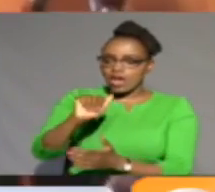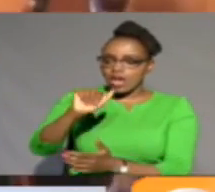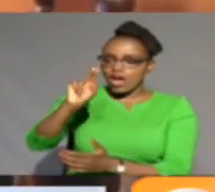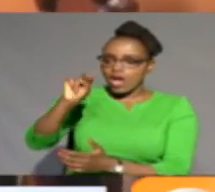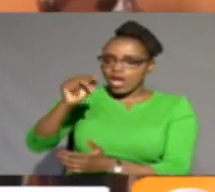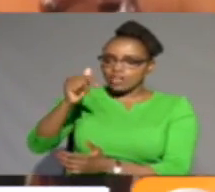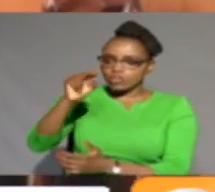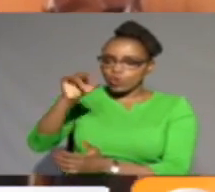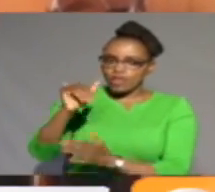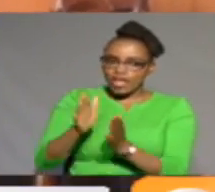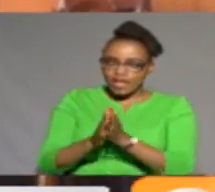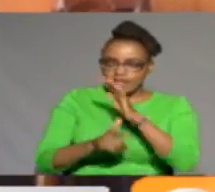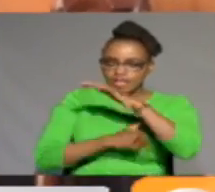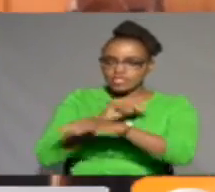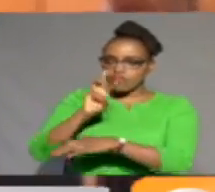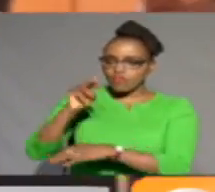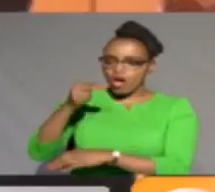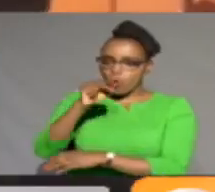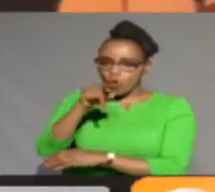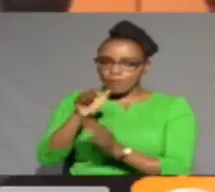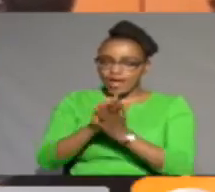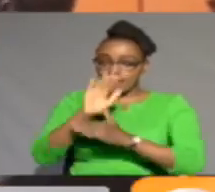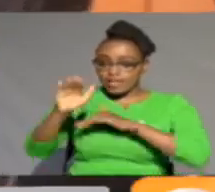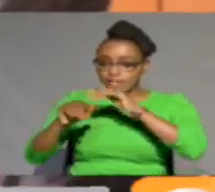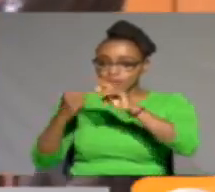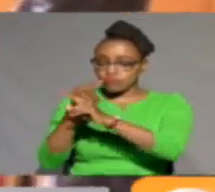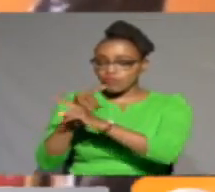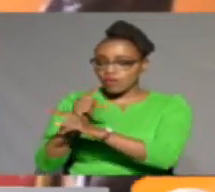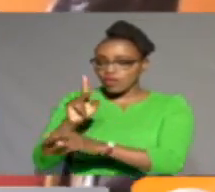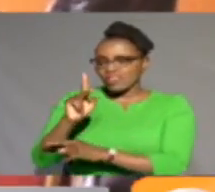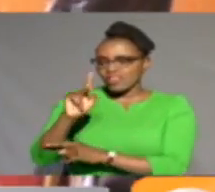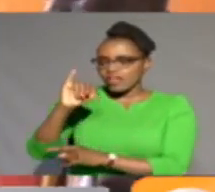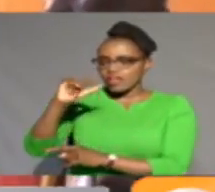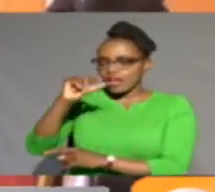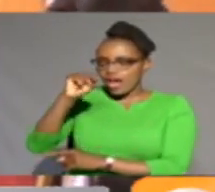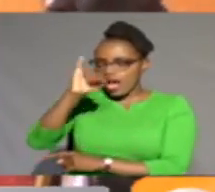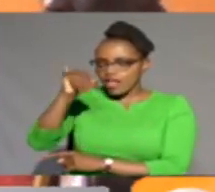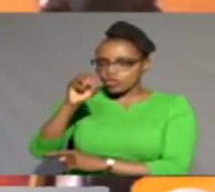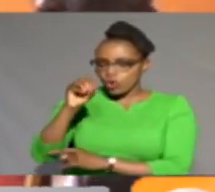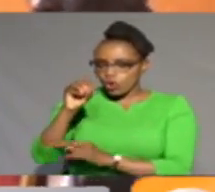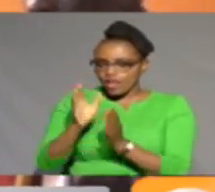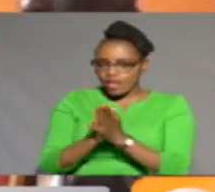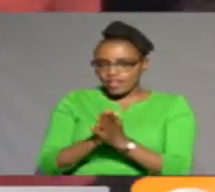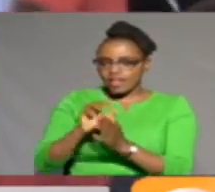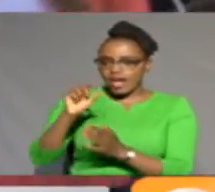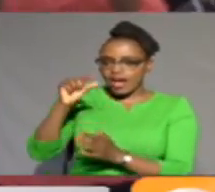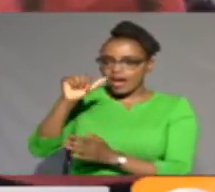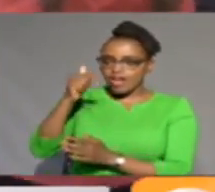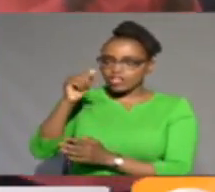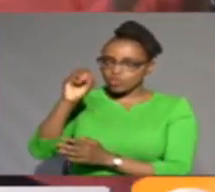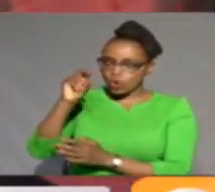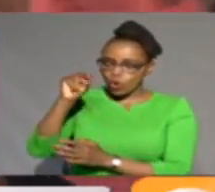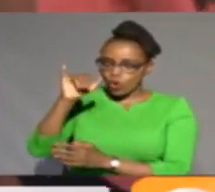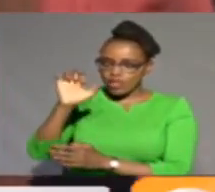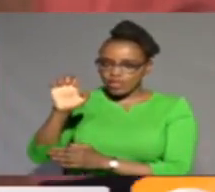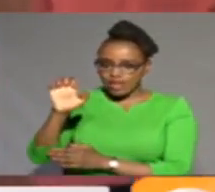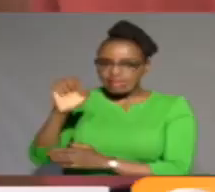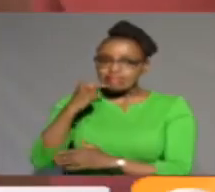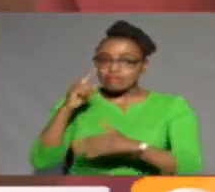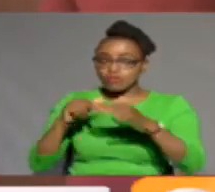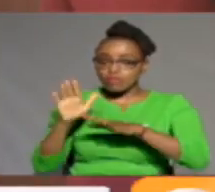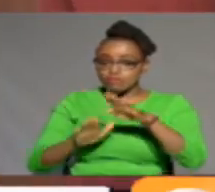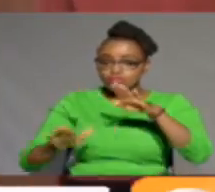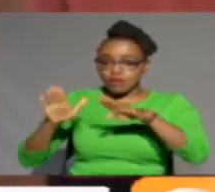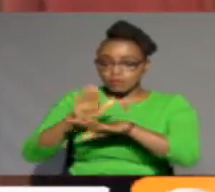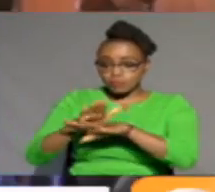Konya and Chief Whip James Mburu, as well as their deputies Kiganjo MCA Alex Abu and Margaret Gatonyi respectively. Mr. Konya has been replaced